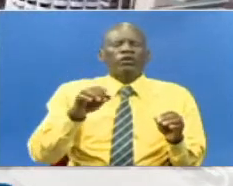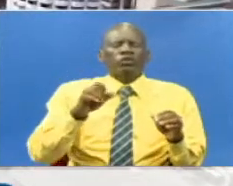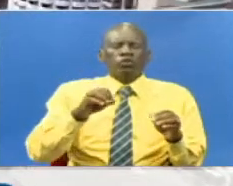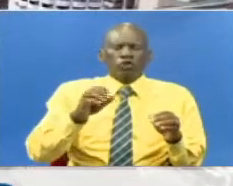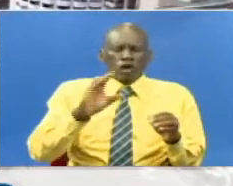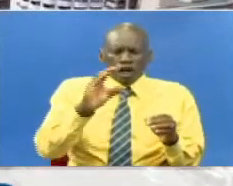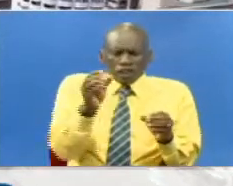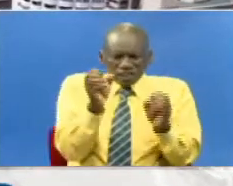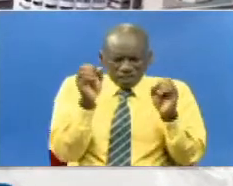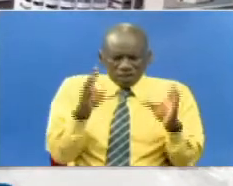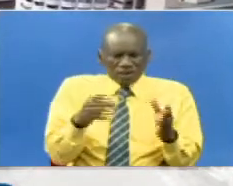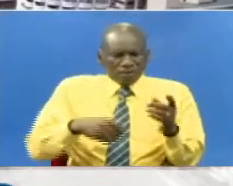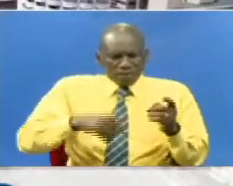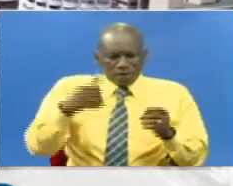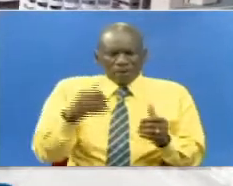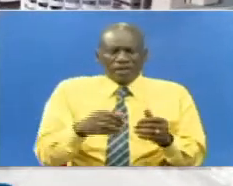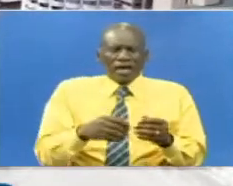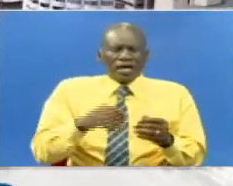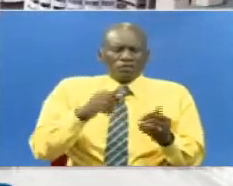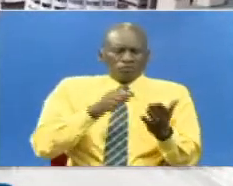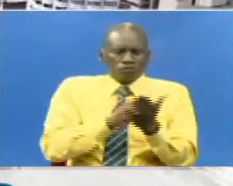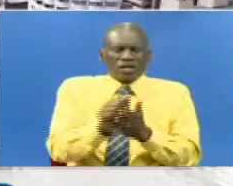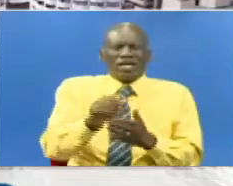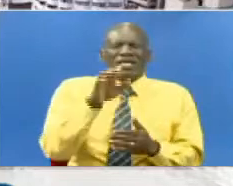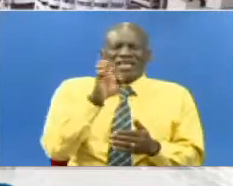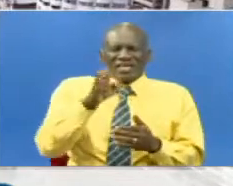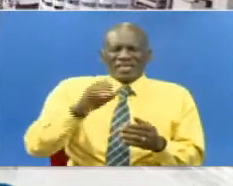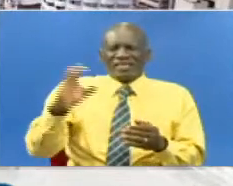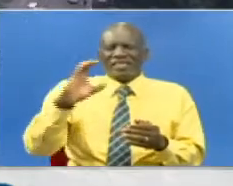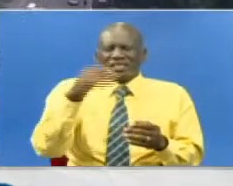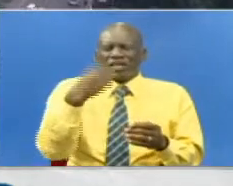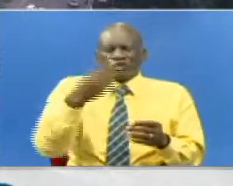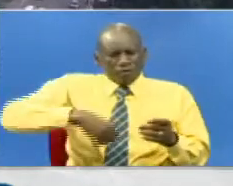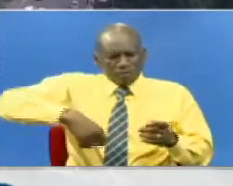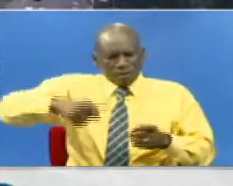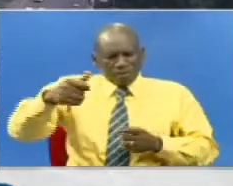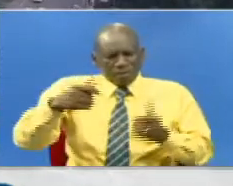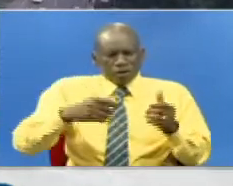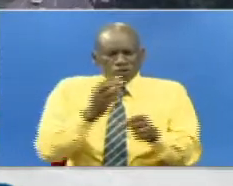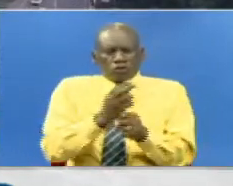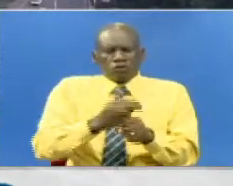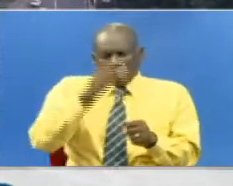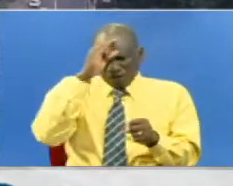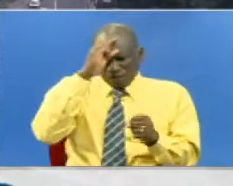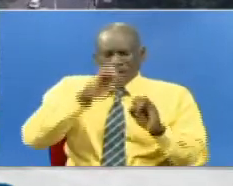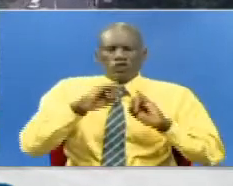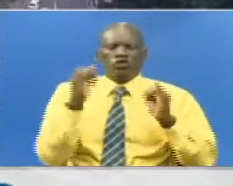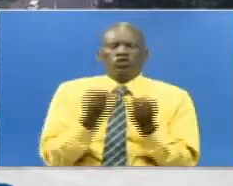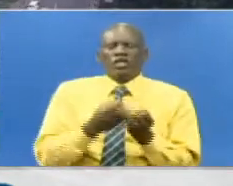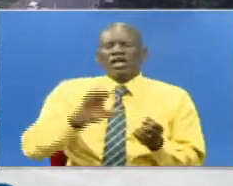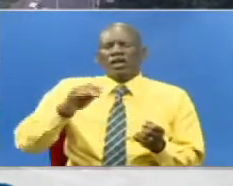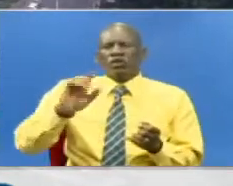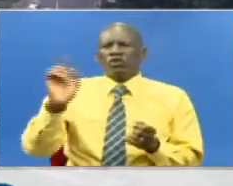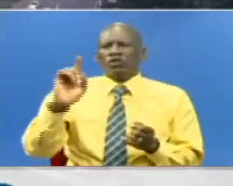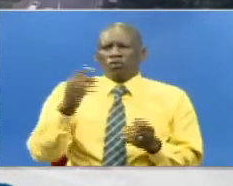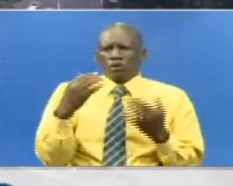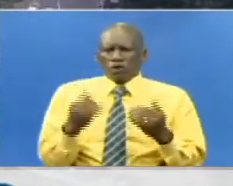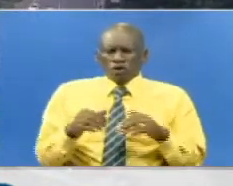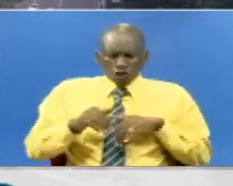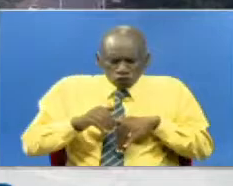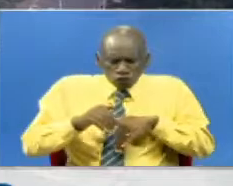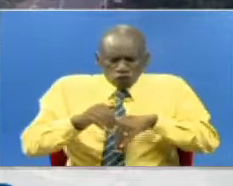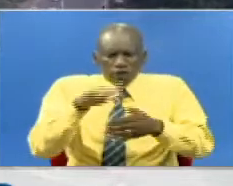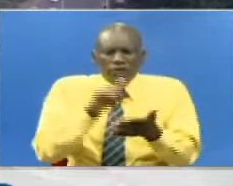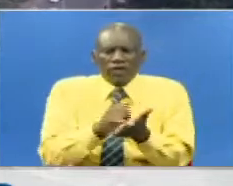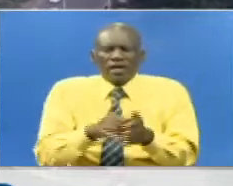gazetted e-Citizen as the only digital payments channel for use by state agencies, the county of Nairobi is following suit as the